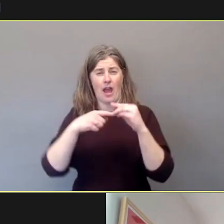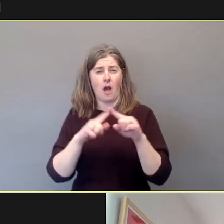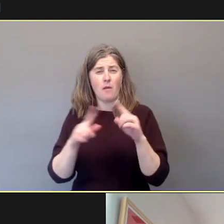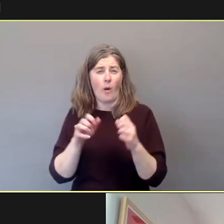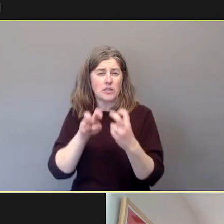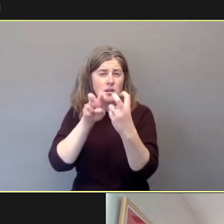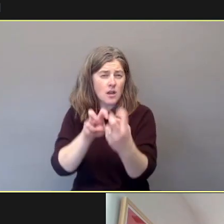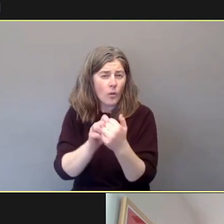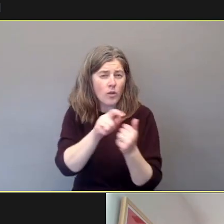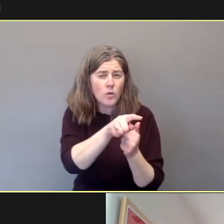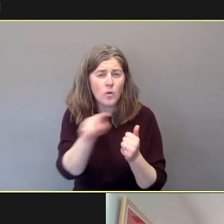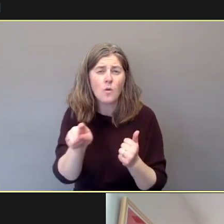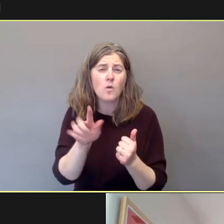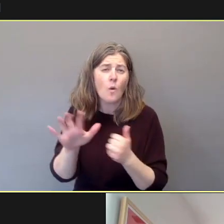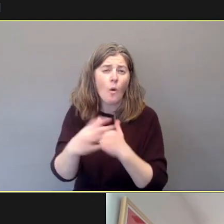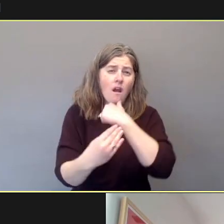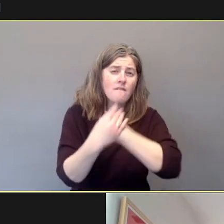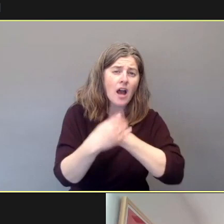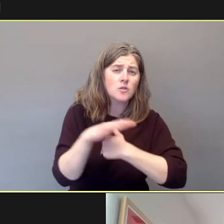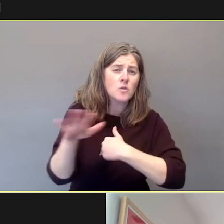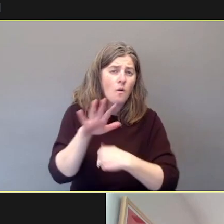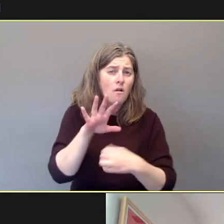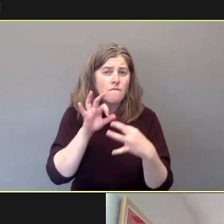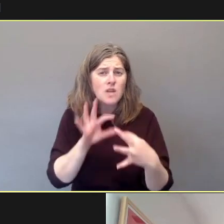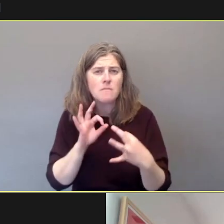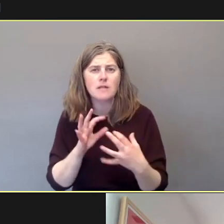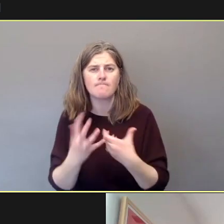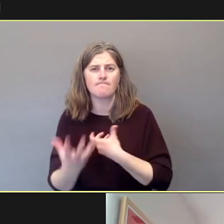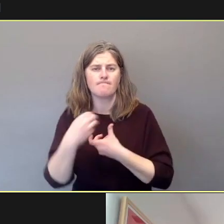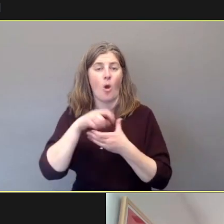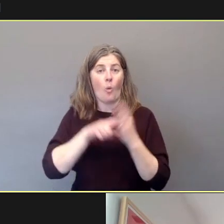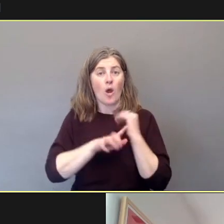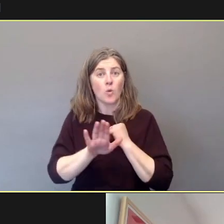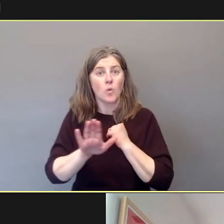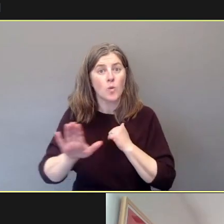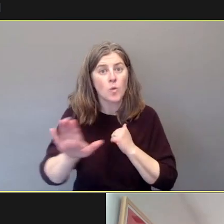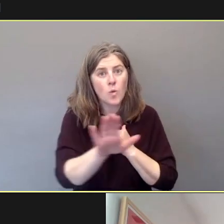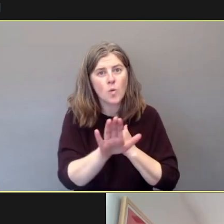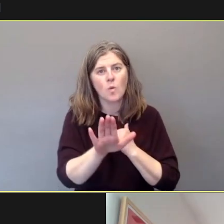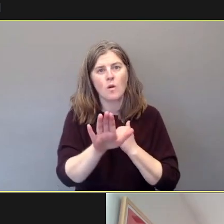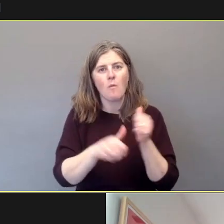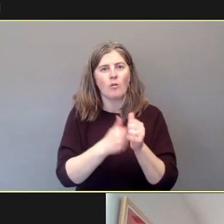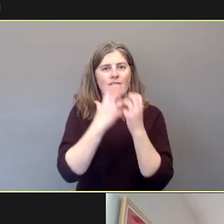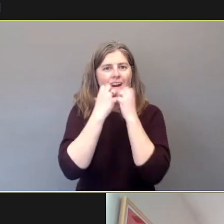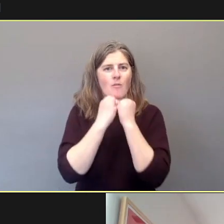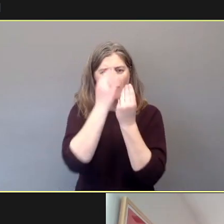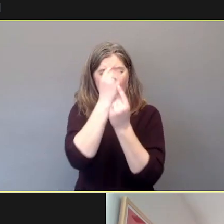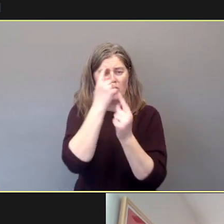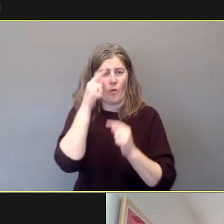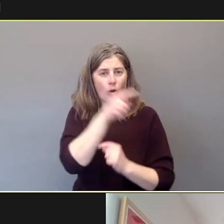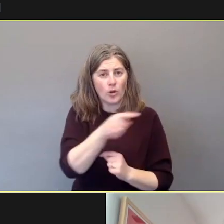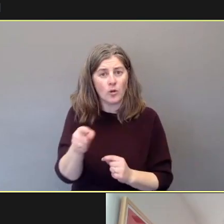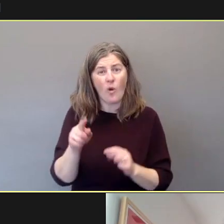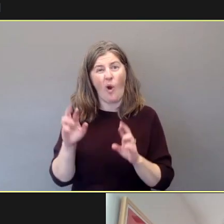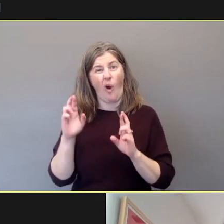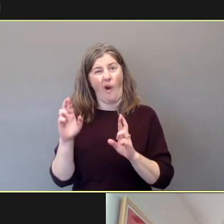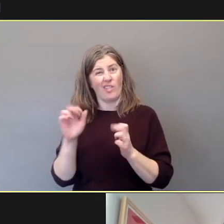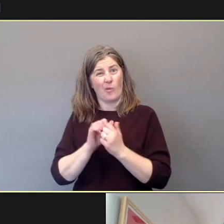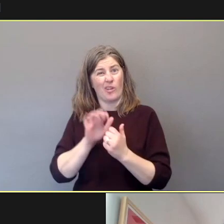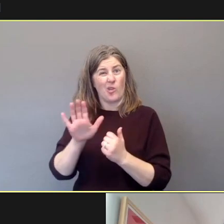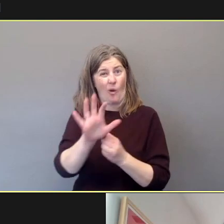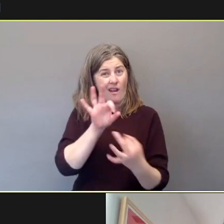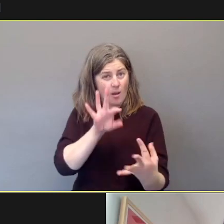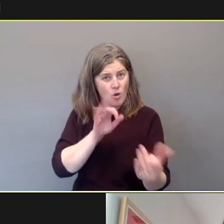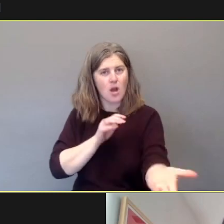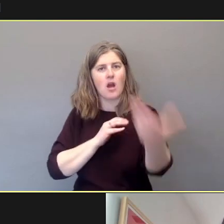you, get your advice, get your input as to what's most valuable to you. And then hopefully with that input, we'll come up with